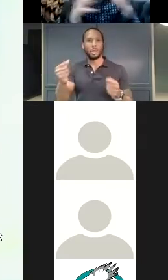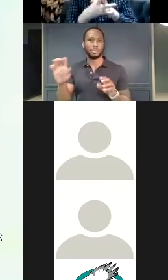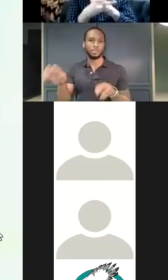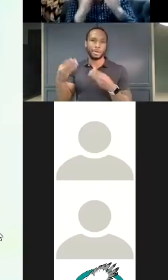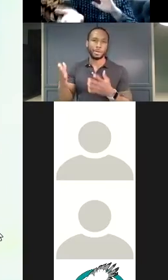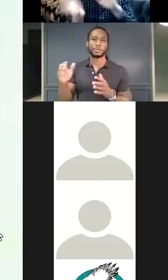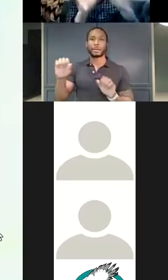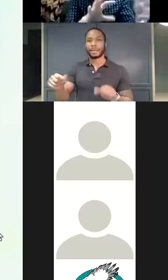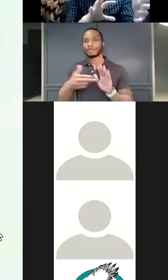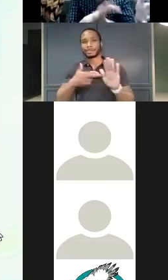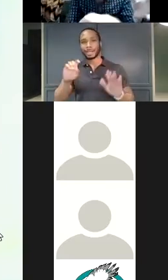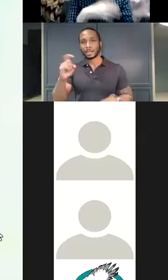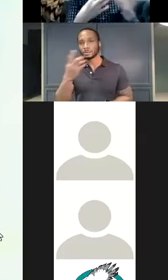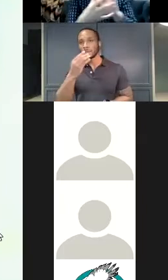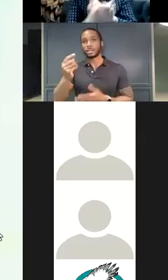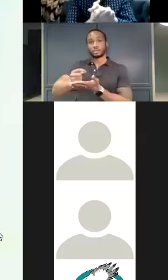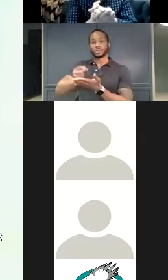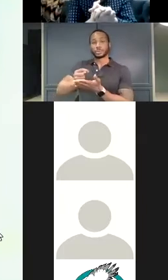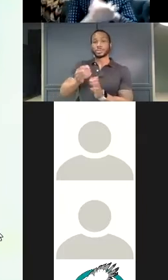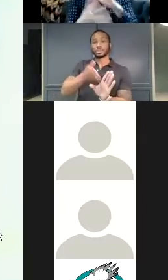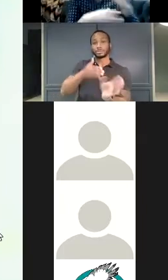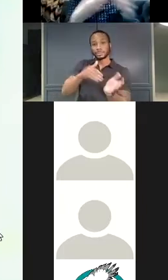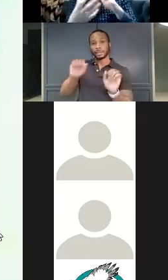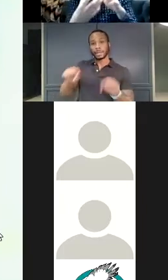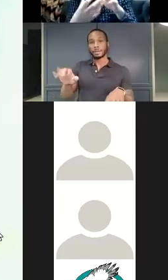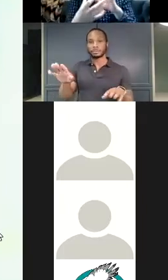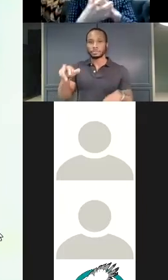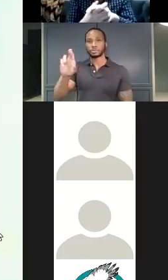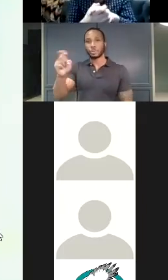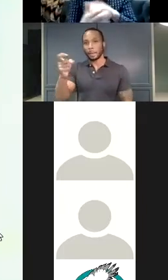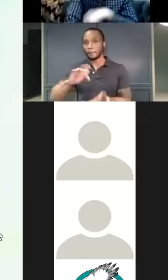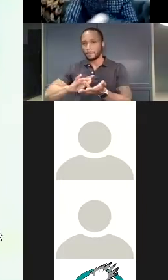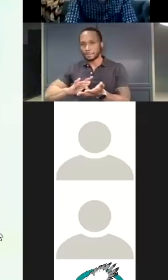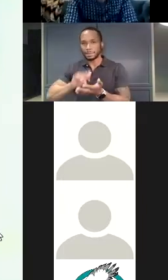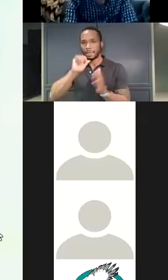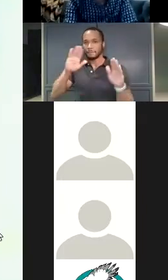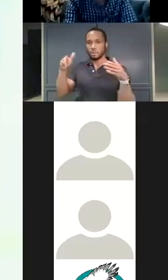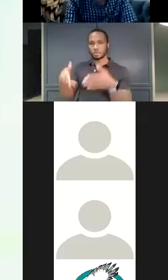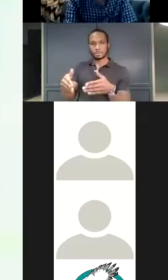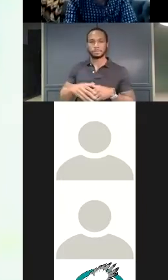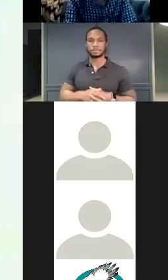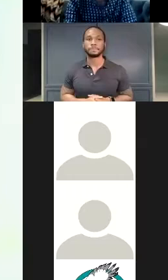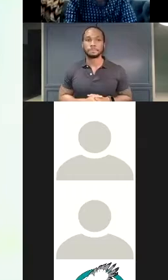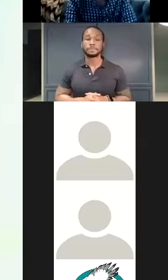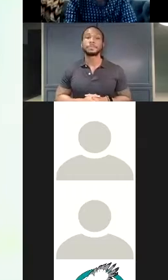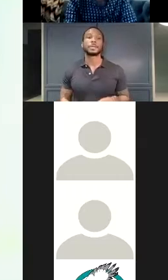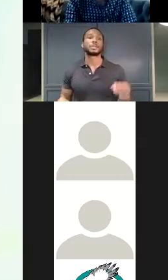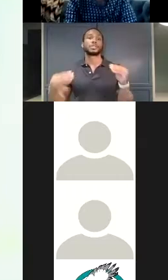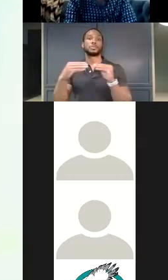treat, right? So psychiatrists can prescribe medication. That's not really the focus. It's more about